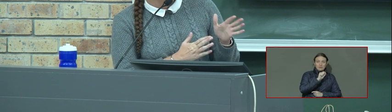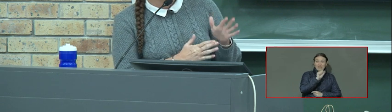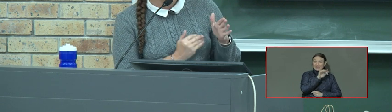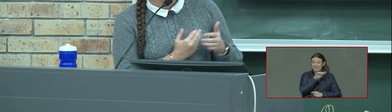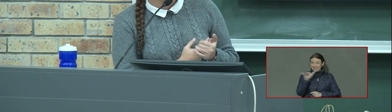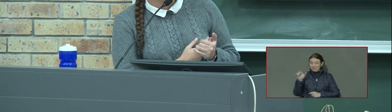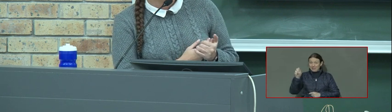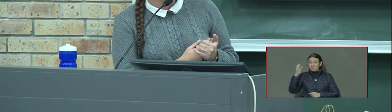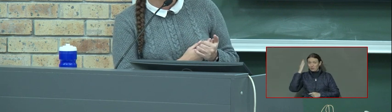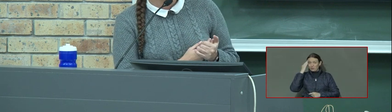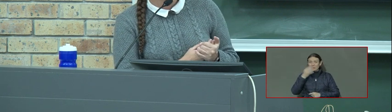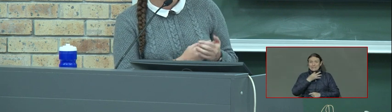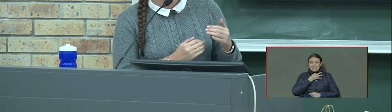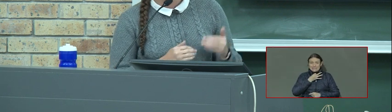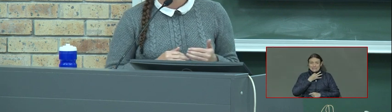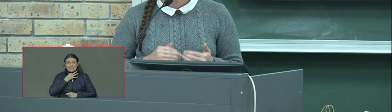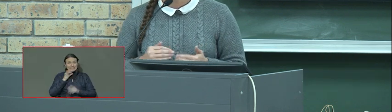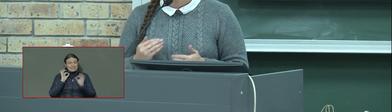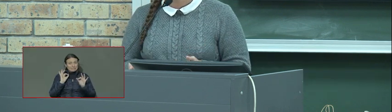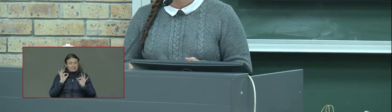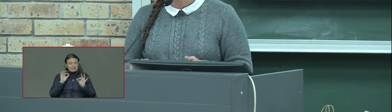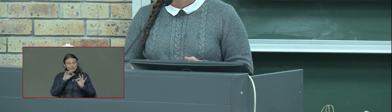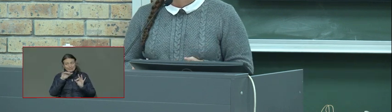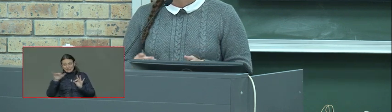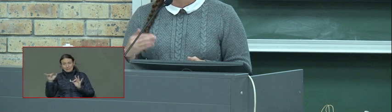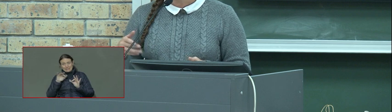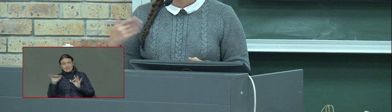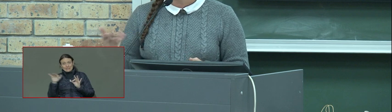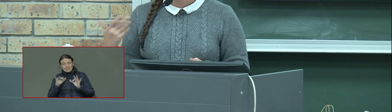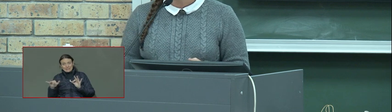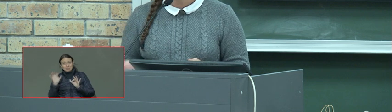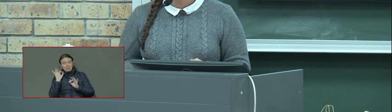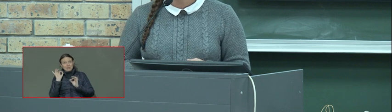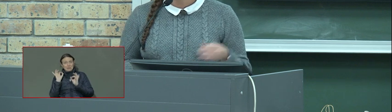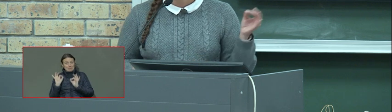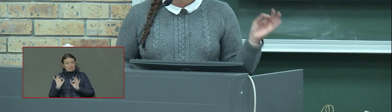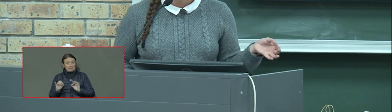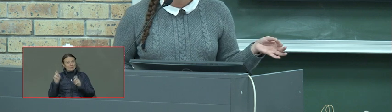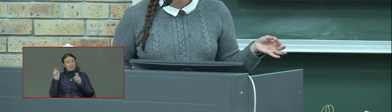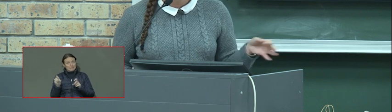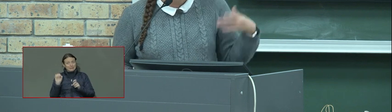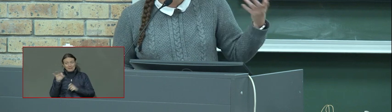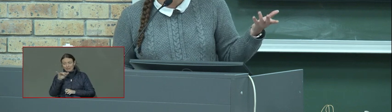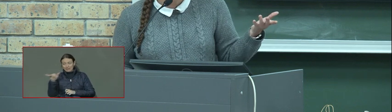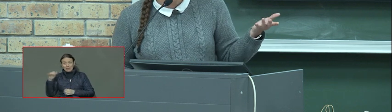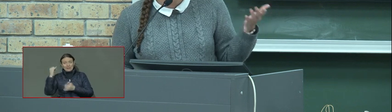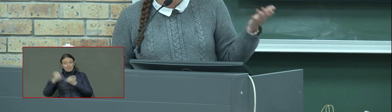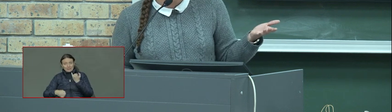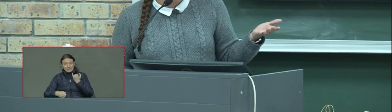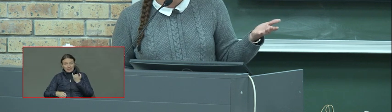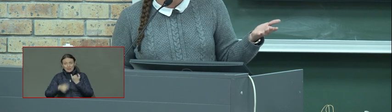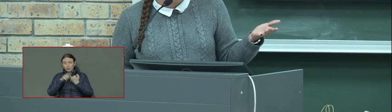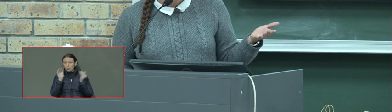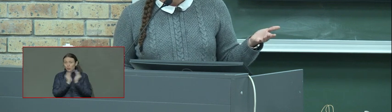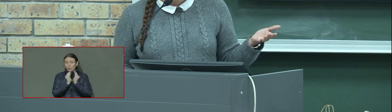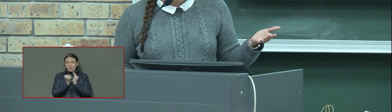in English they are so close together that if you make a spelling mistake, they will say you are not able to write, or you don't know the